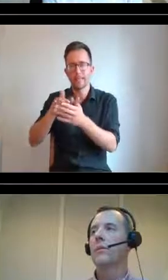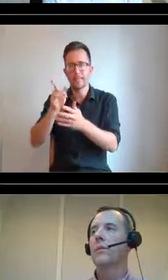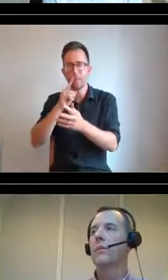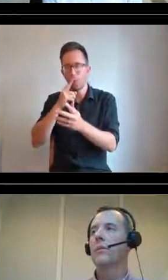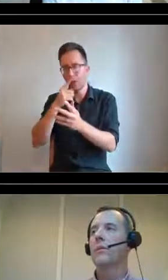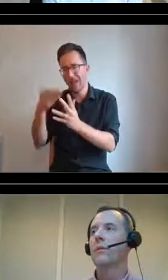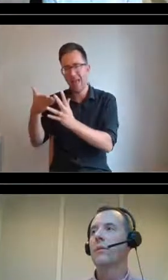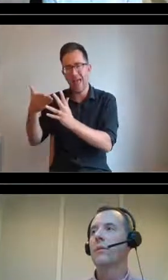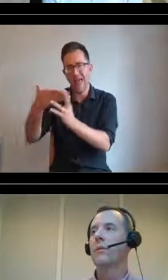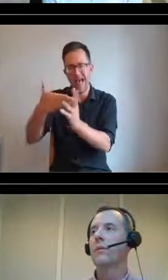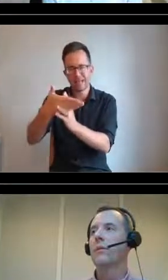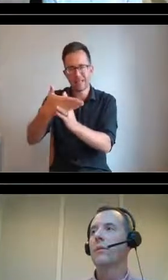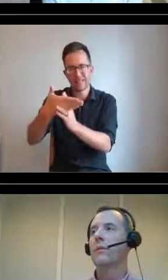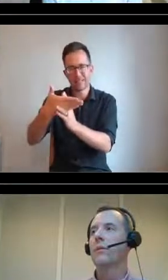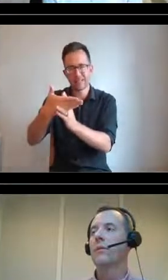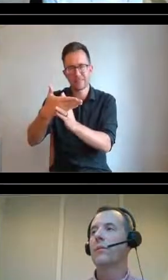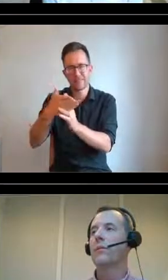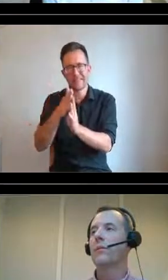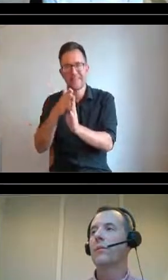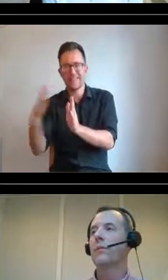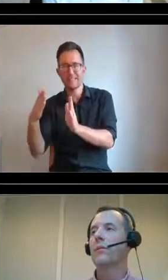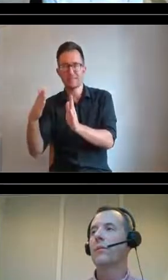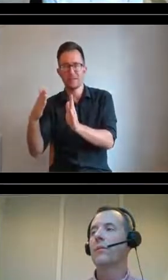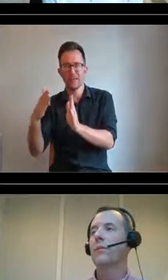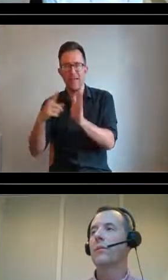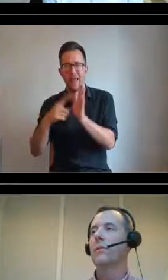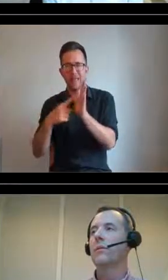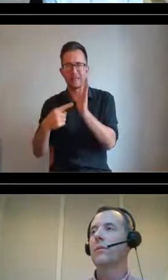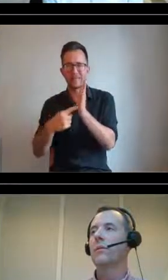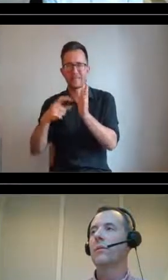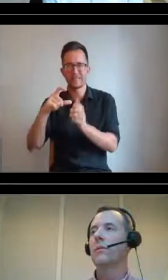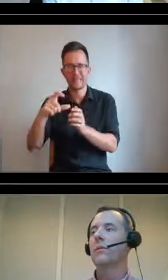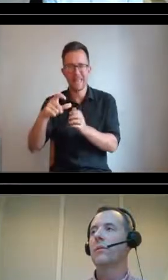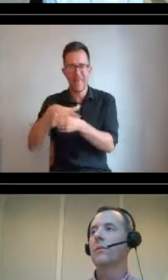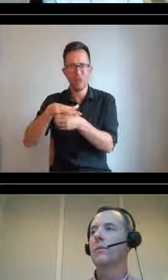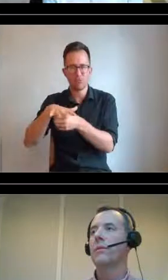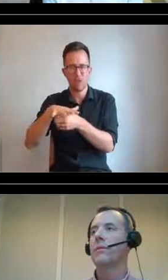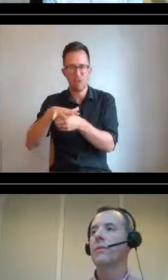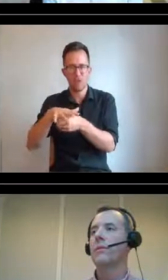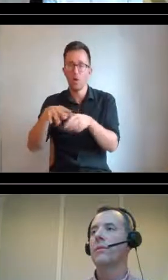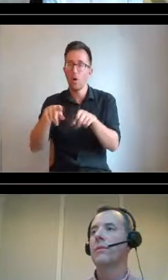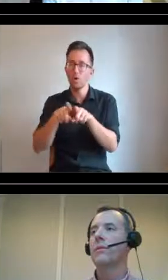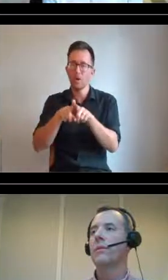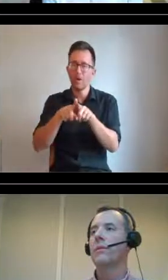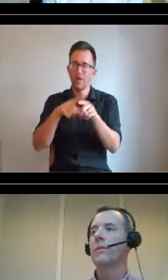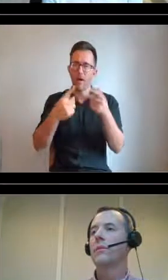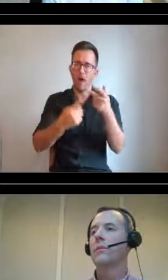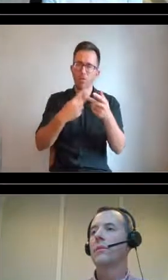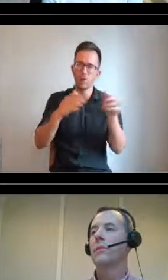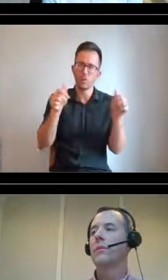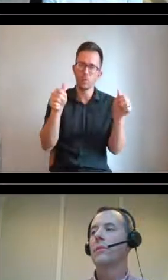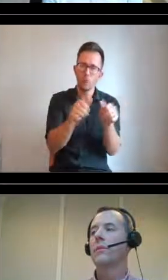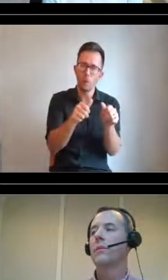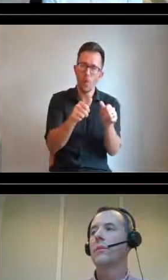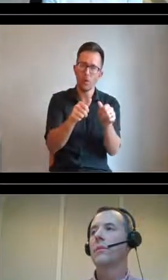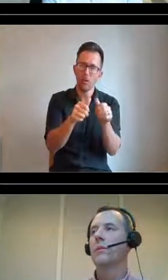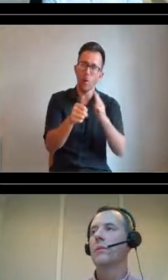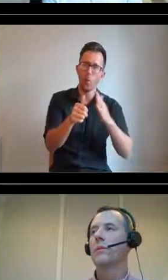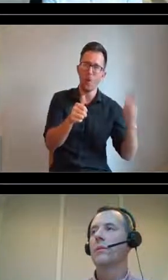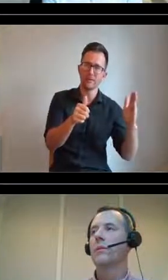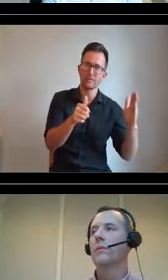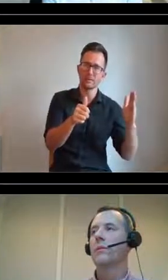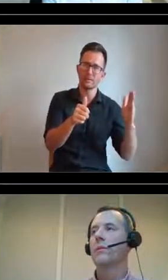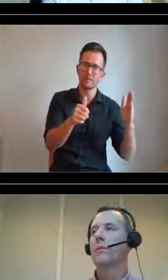side of LTC at that point. There is another small construction site which is located on the west side